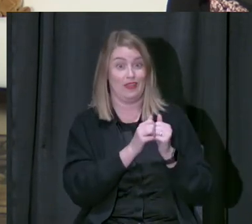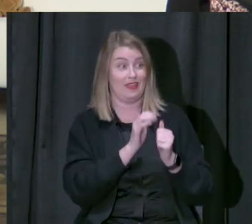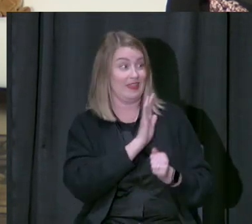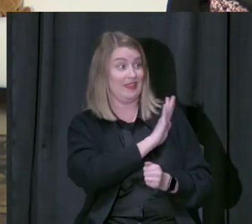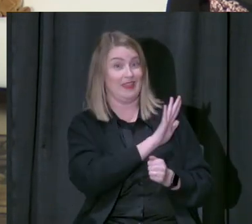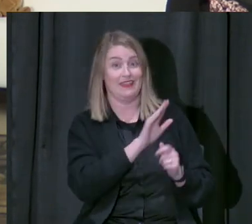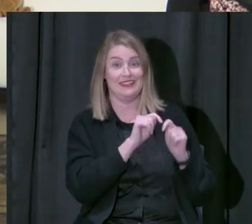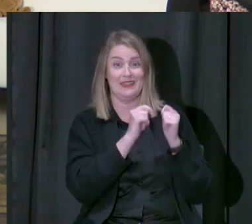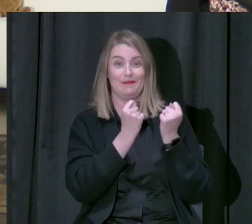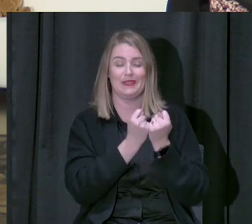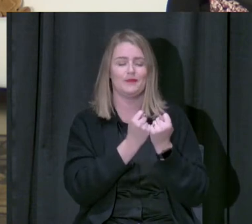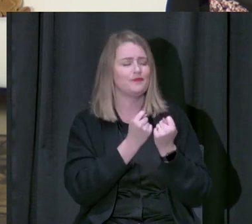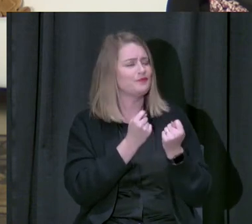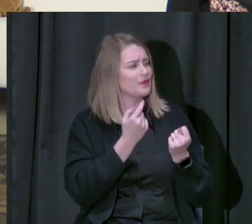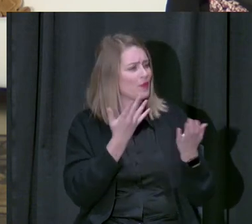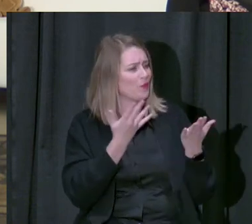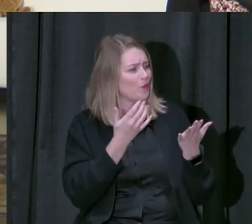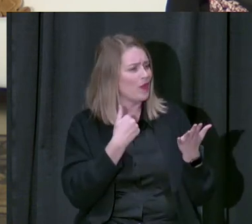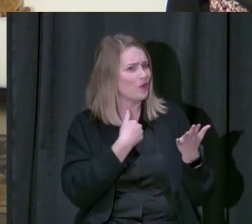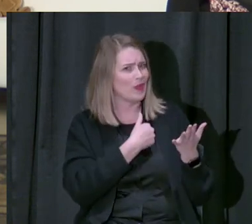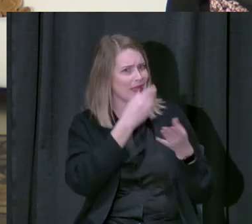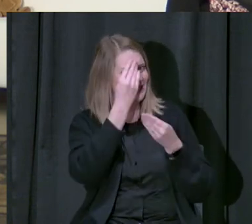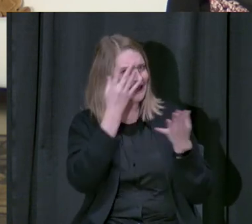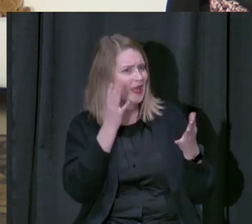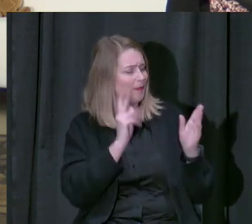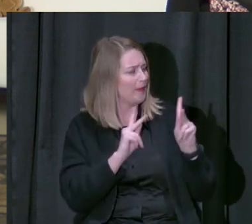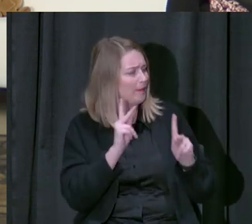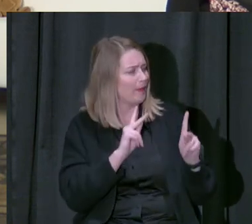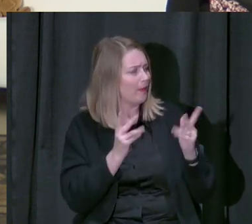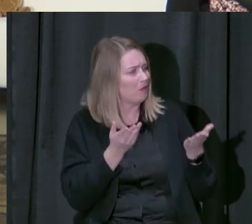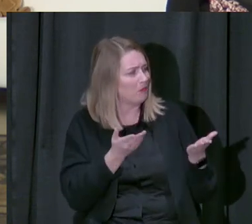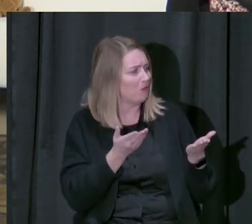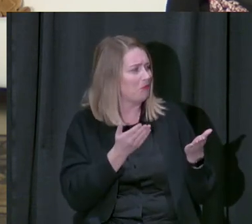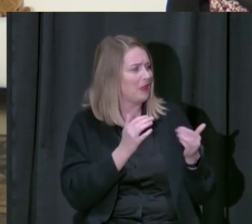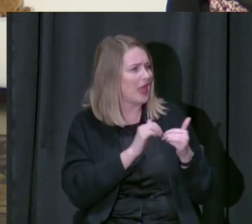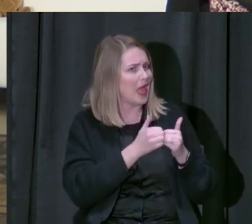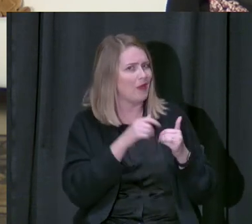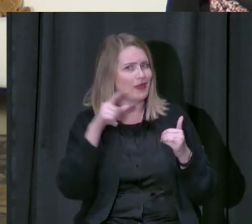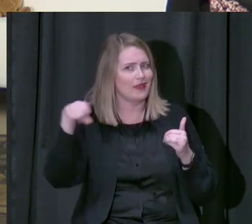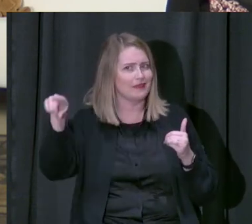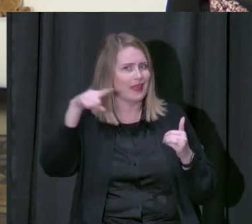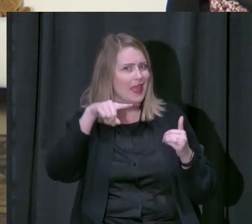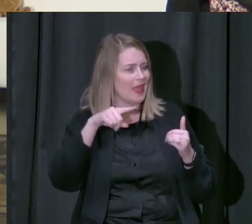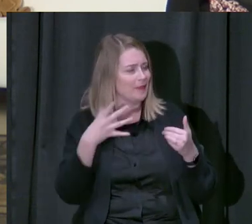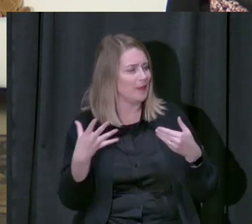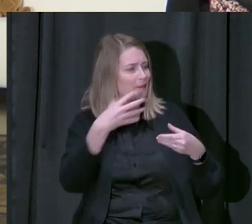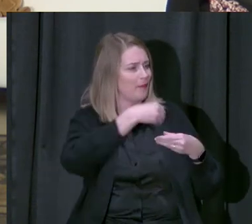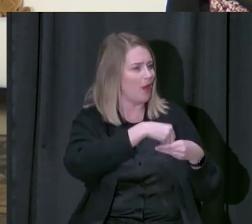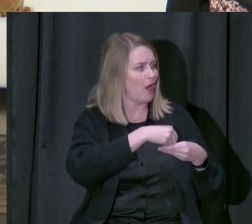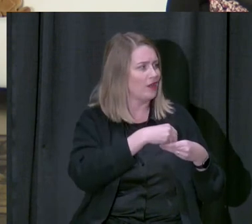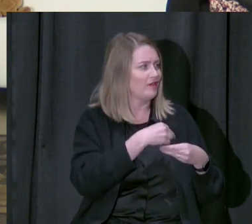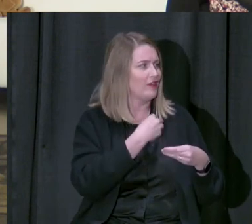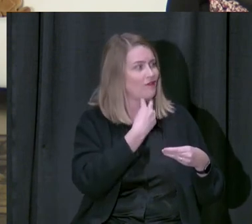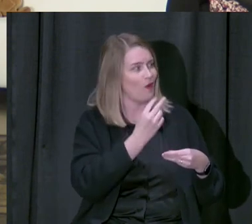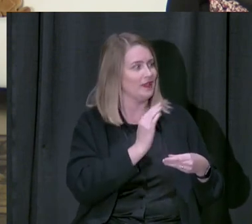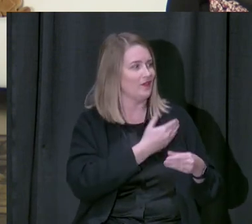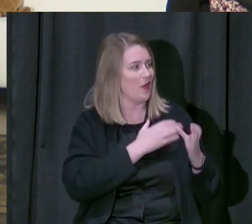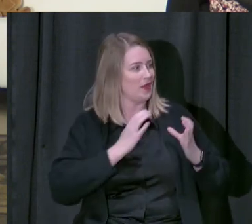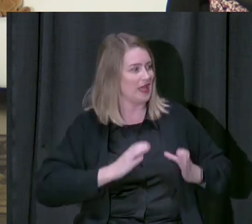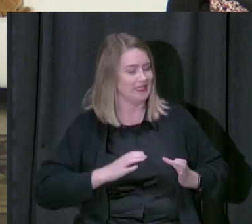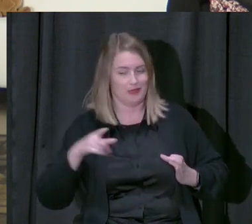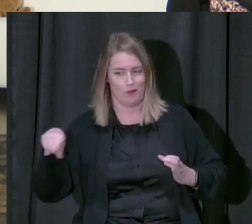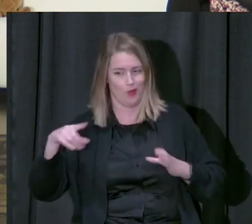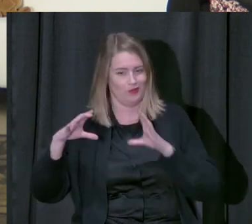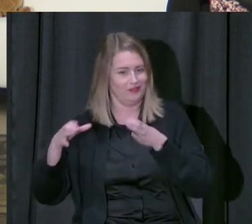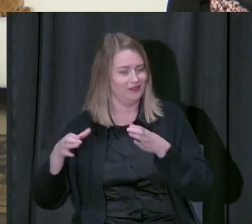teams, what can we tell people? How can people be part of the voice of our customers?